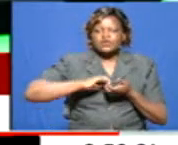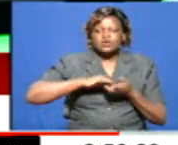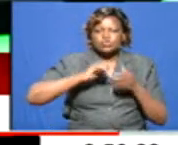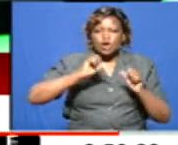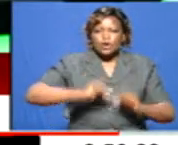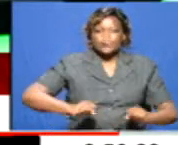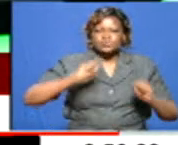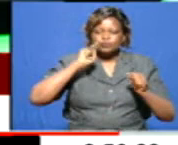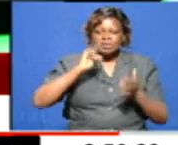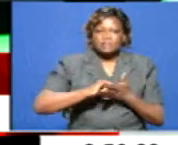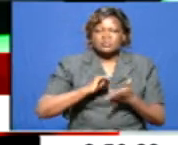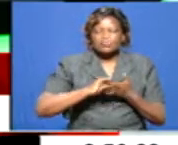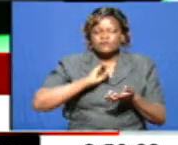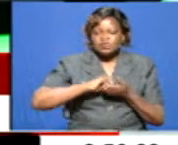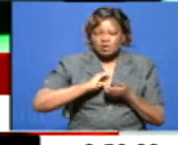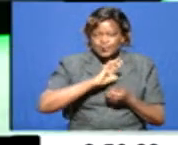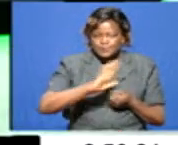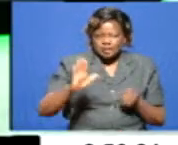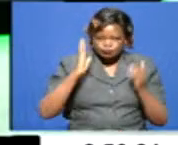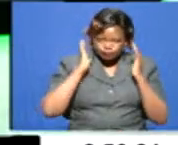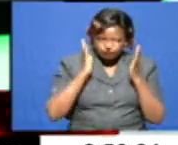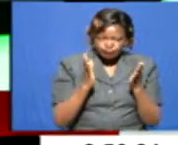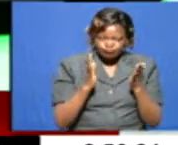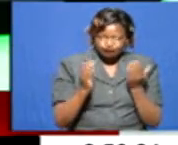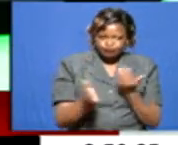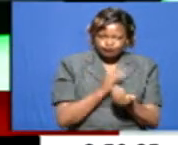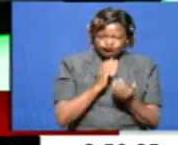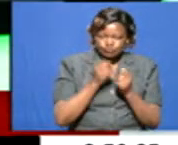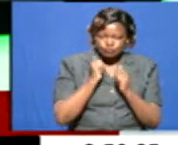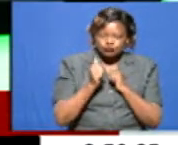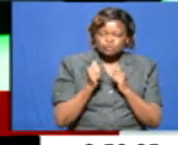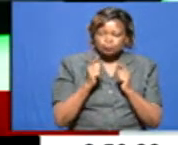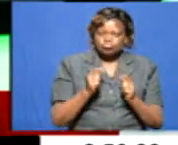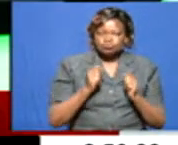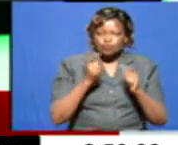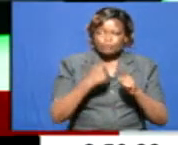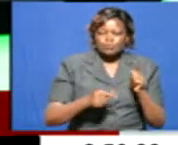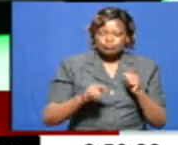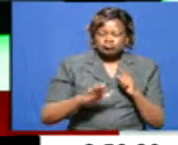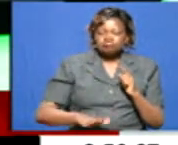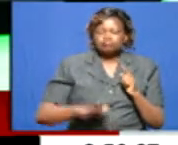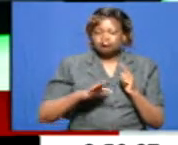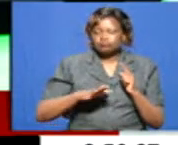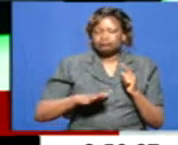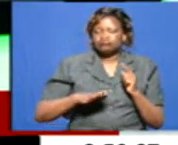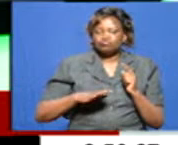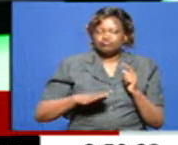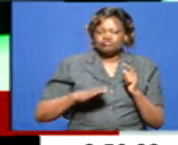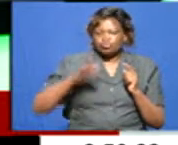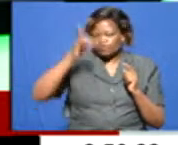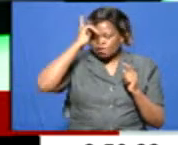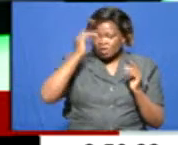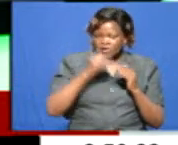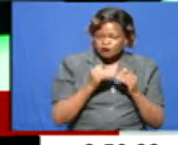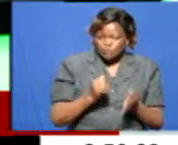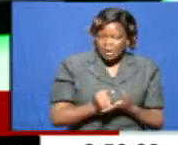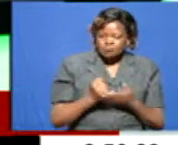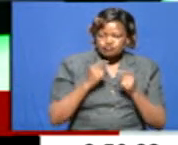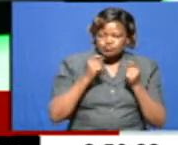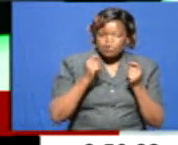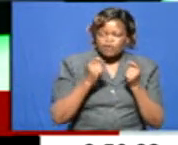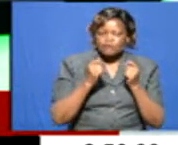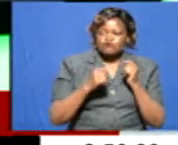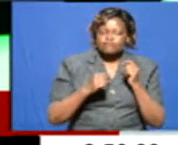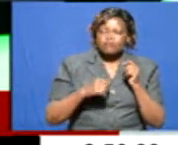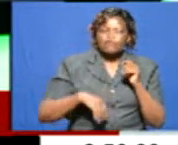says his federation is committed in nurturing sports talent from grassroots in a bid to build talented footballers who can enhance the quality